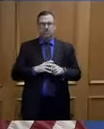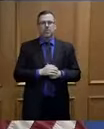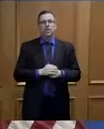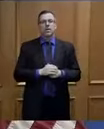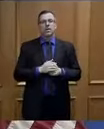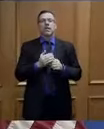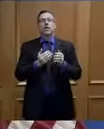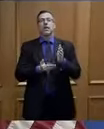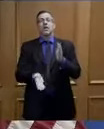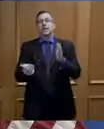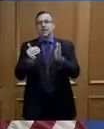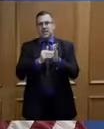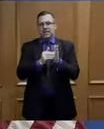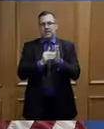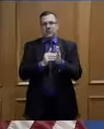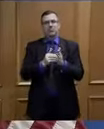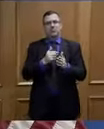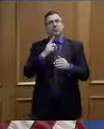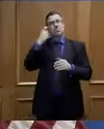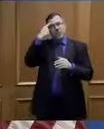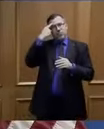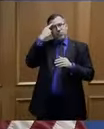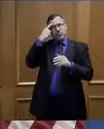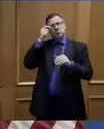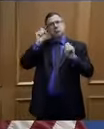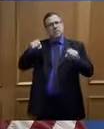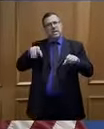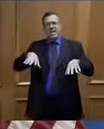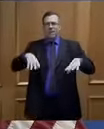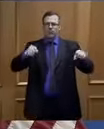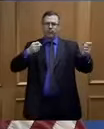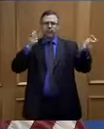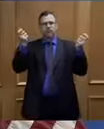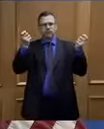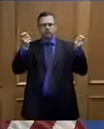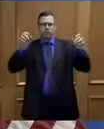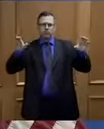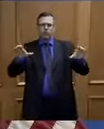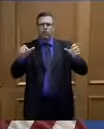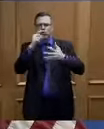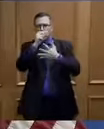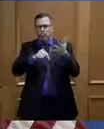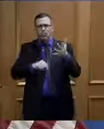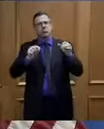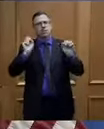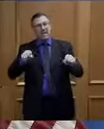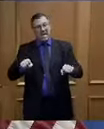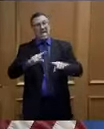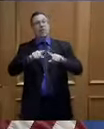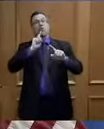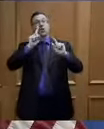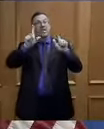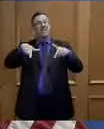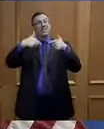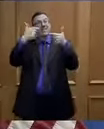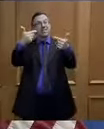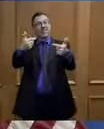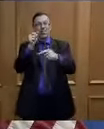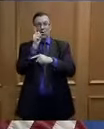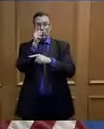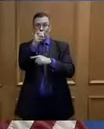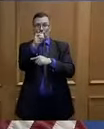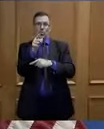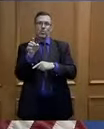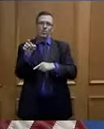again, we can do a lot of things here, but you, every single one of you, owning personal responsibility for